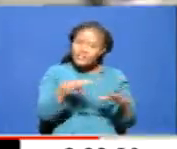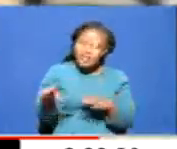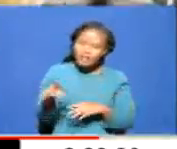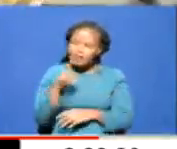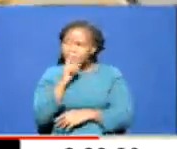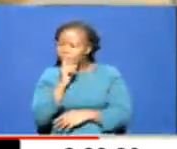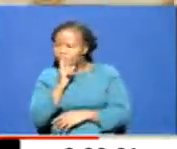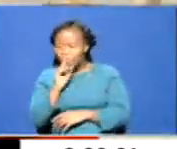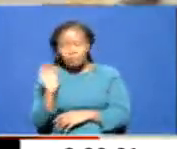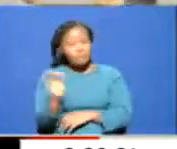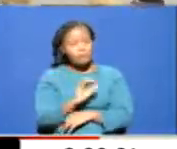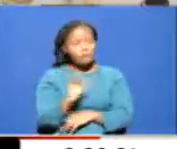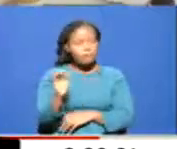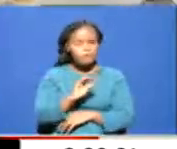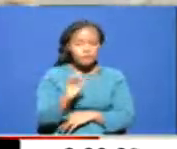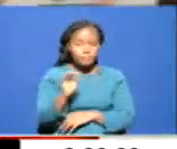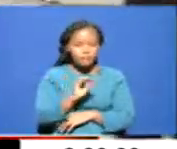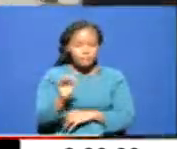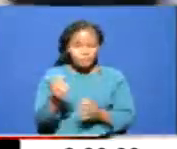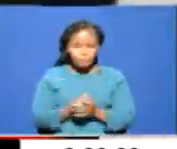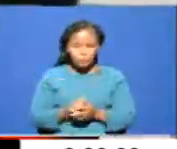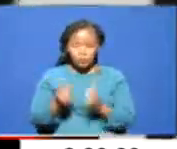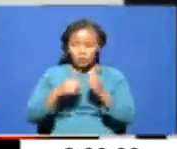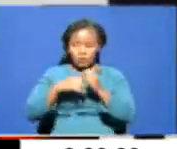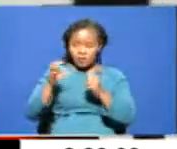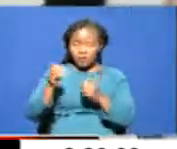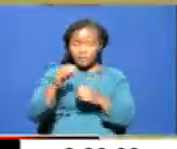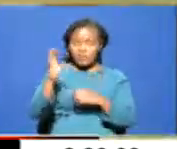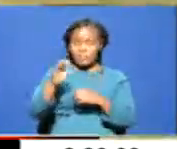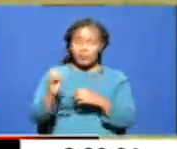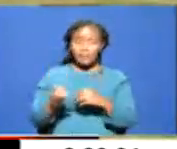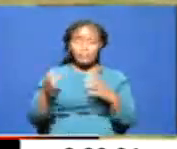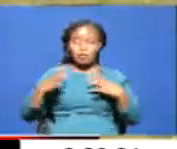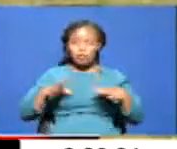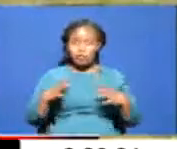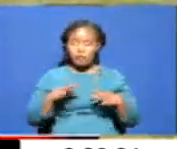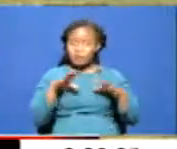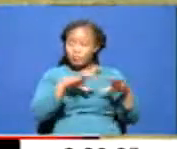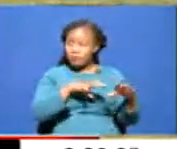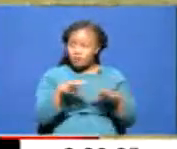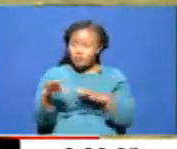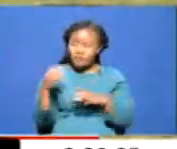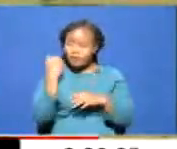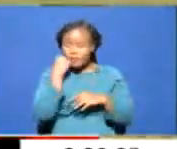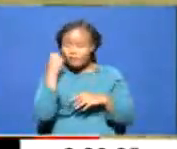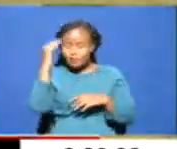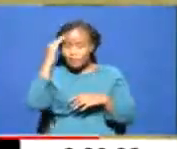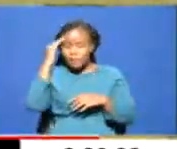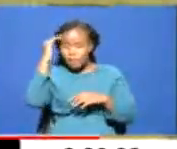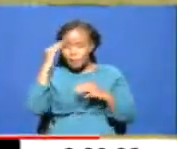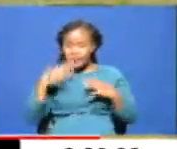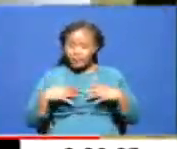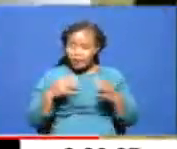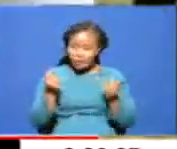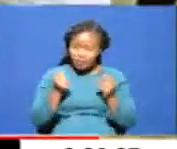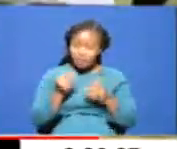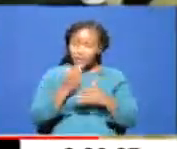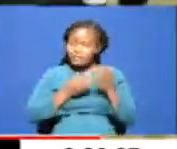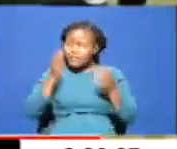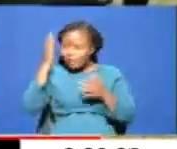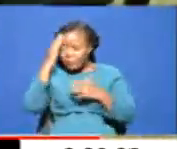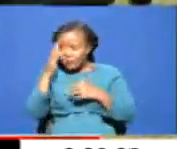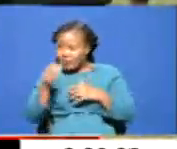amenyamaza. 60% of Kenyans suffering from poor mental health, either knowingly or unknowingly, suffer from mental